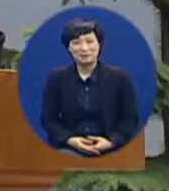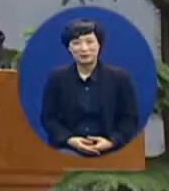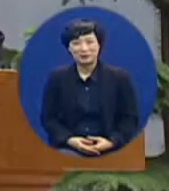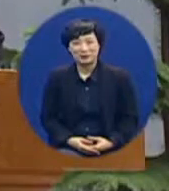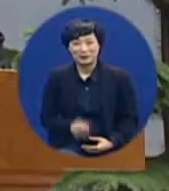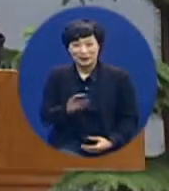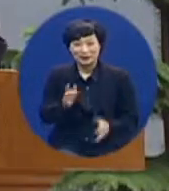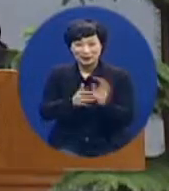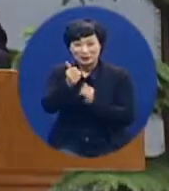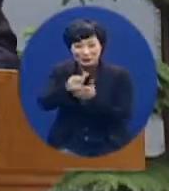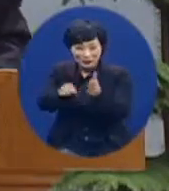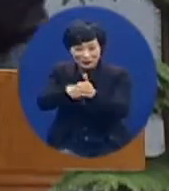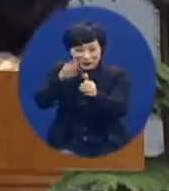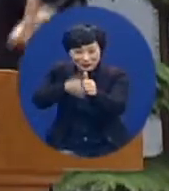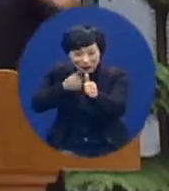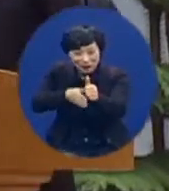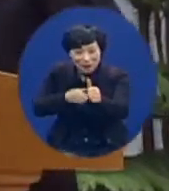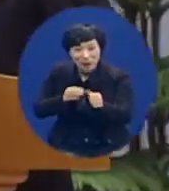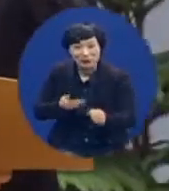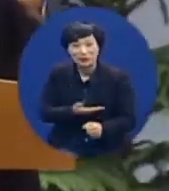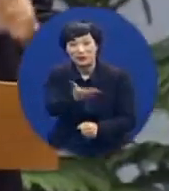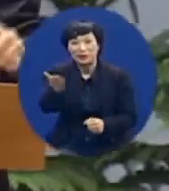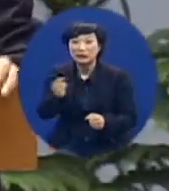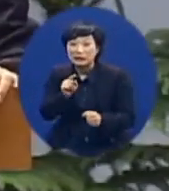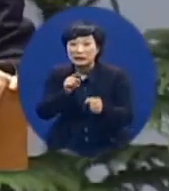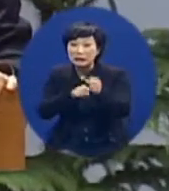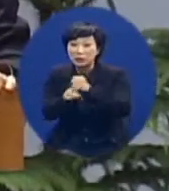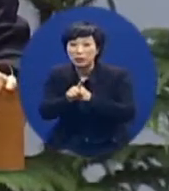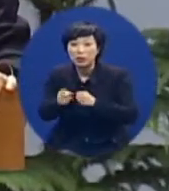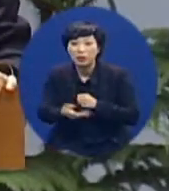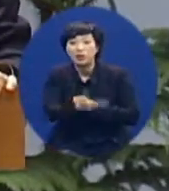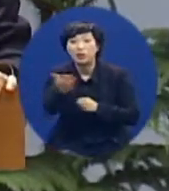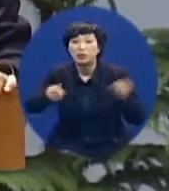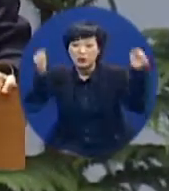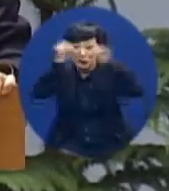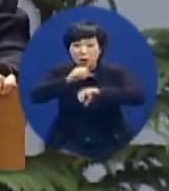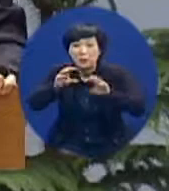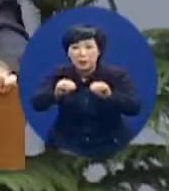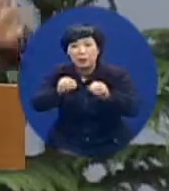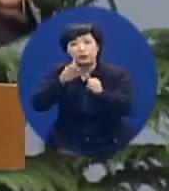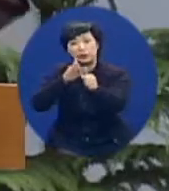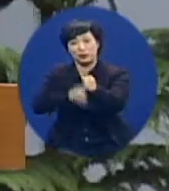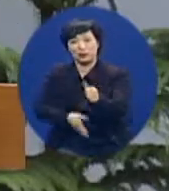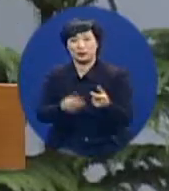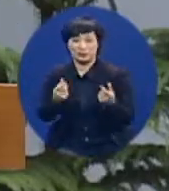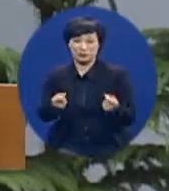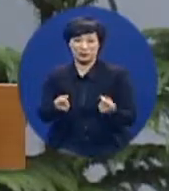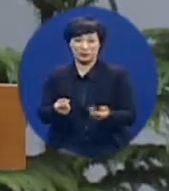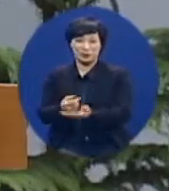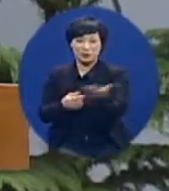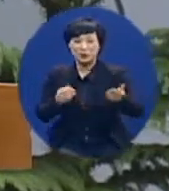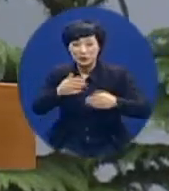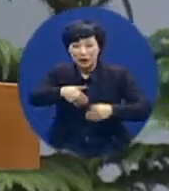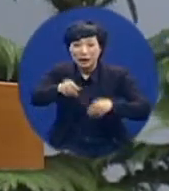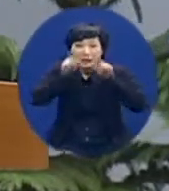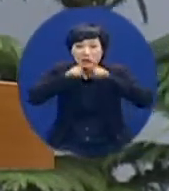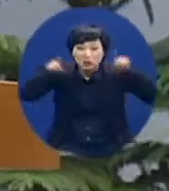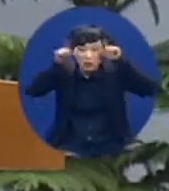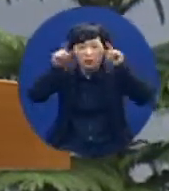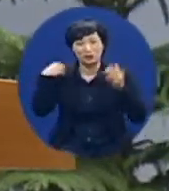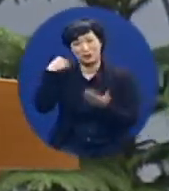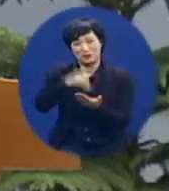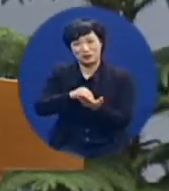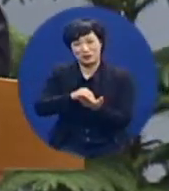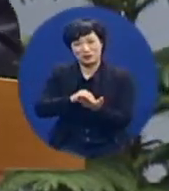Believe in Jesus. It means that you stop, that you are being destroyed. You turn back from the way to